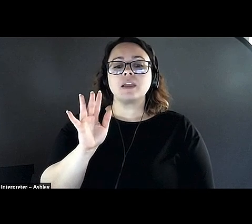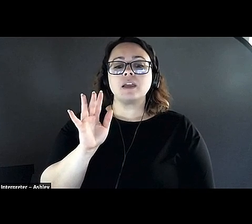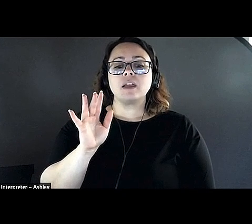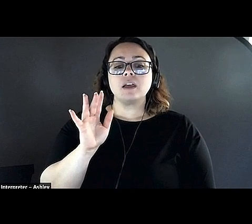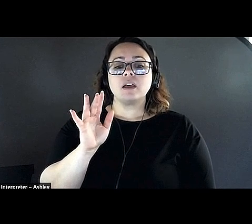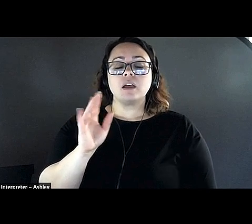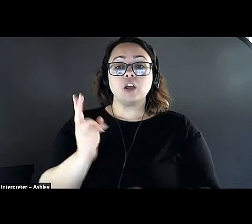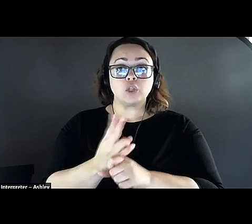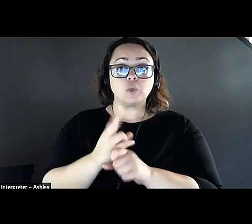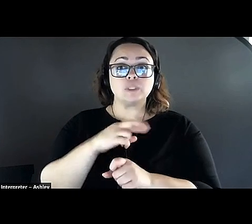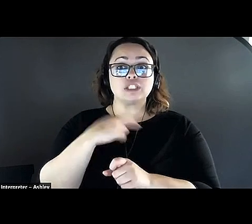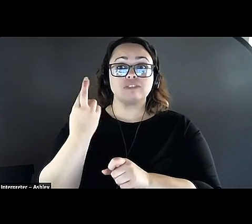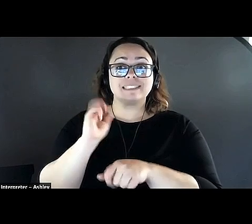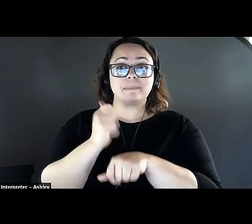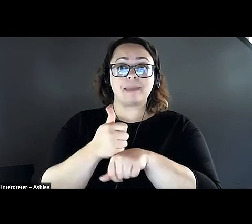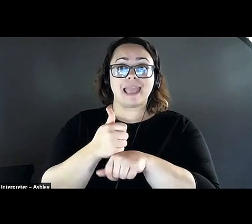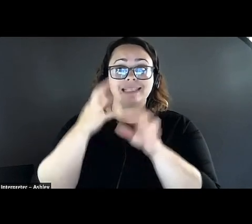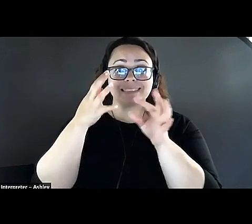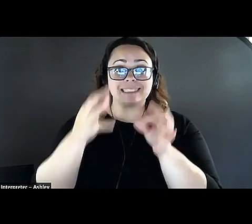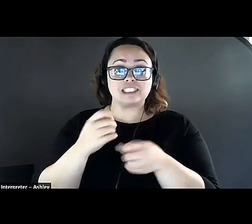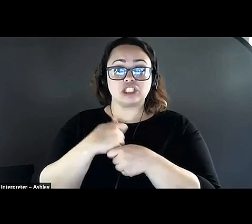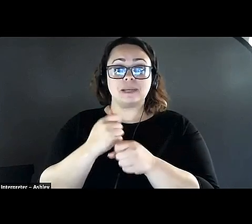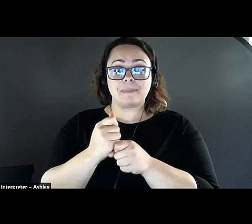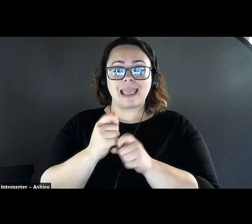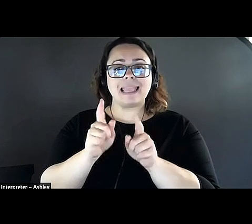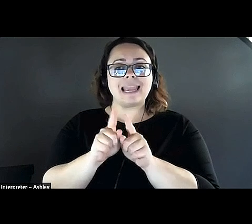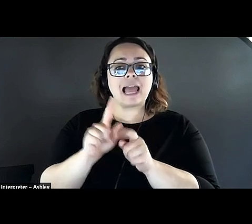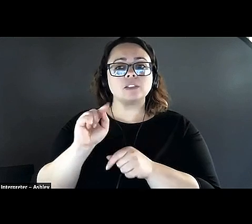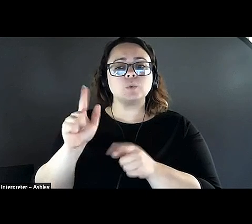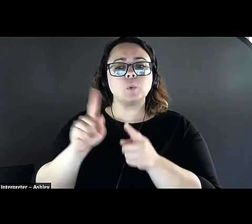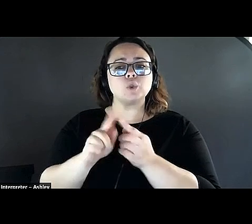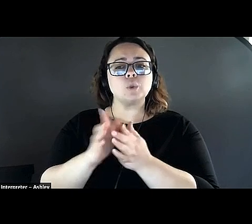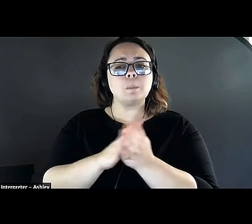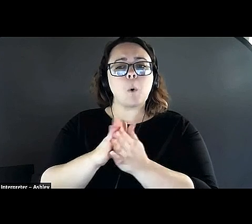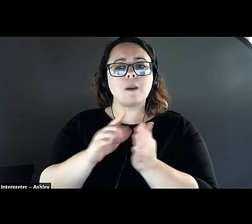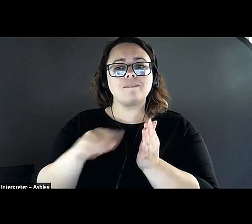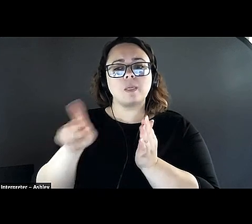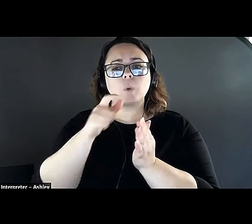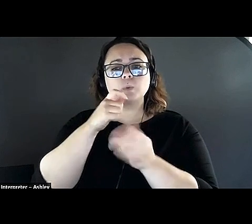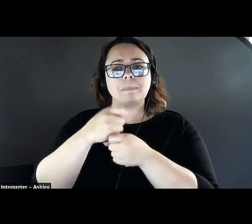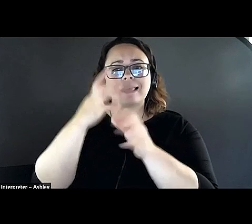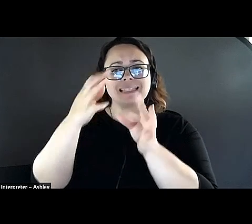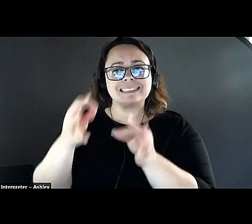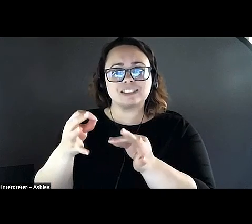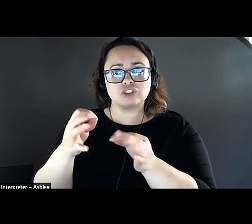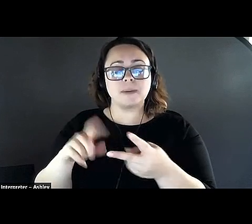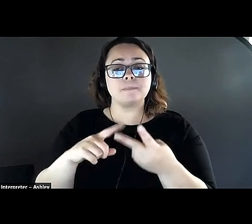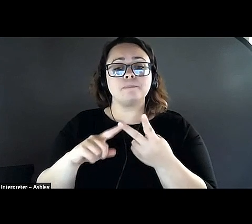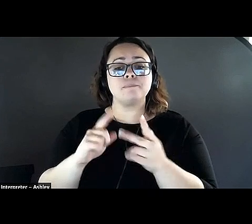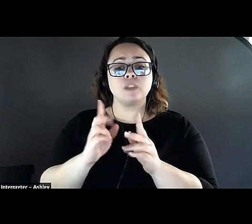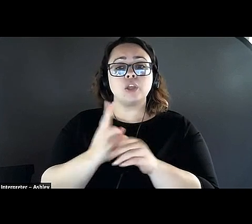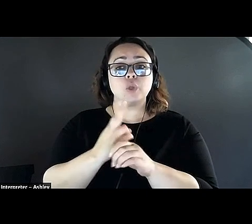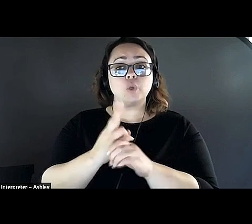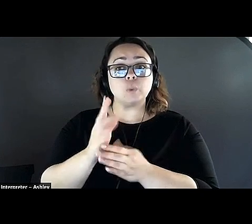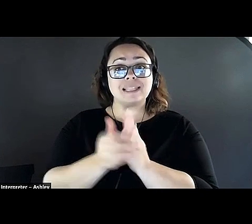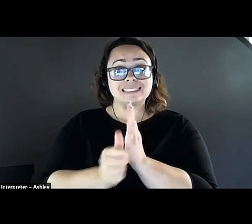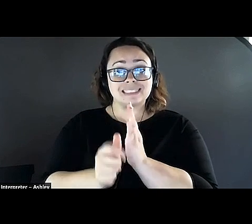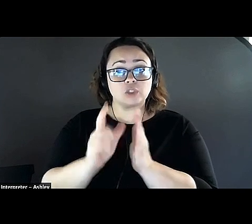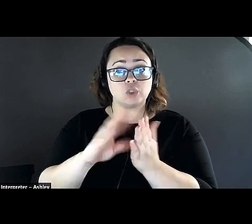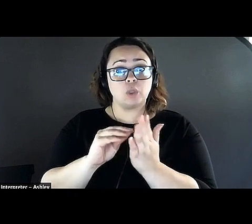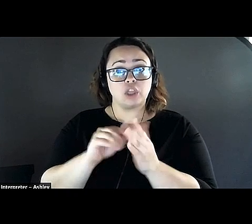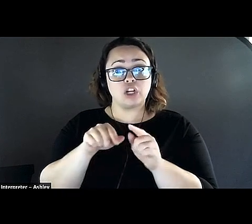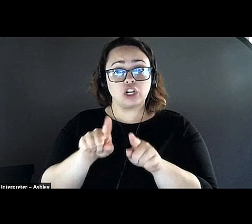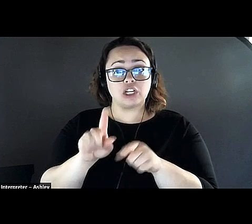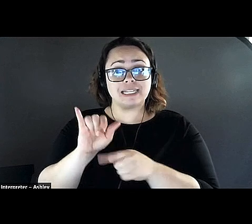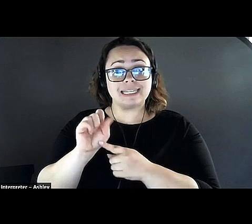use risk-based decision-making as a tool to motivate stakeholders. Use the skills covered in ISLA to develop your